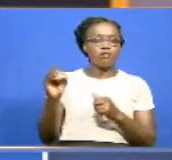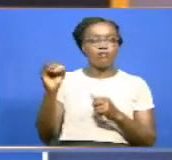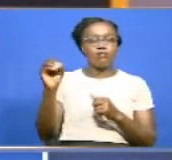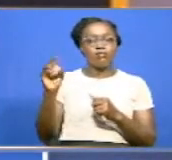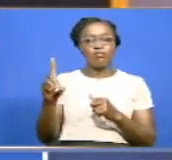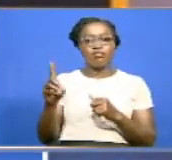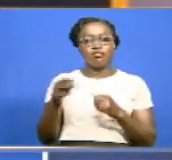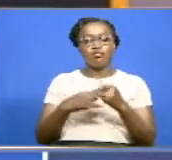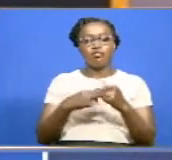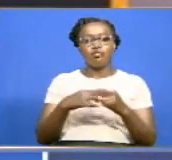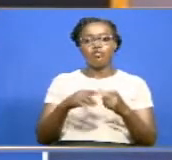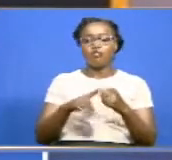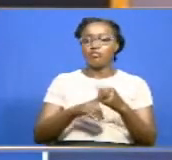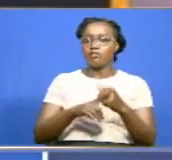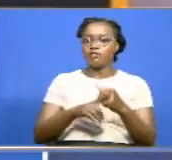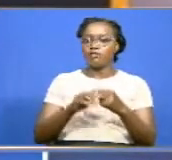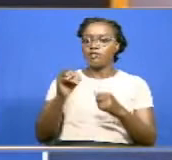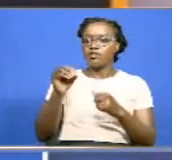0720-01-8602.